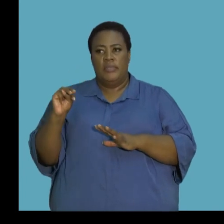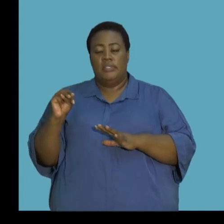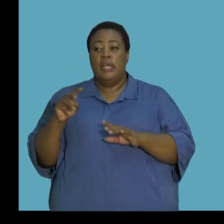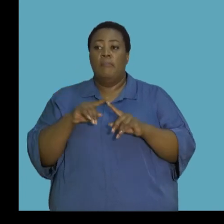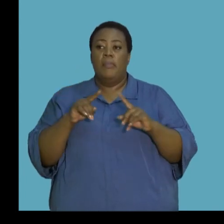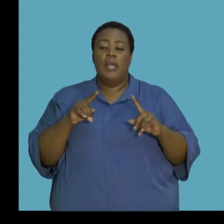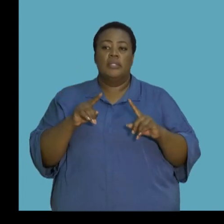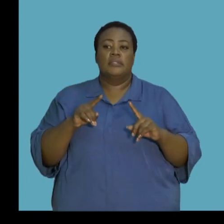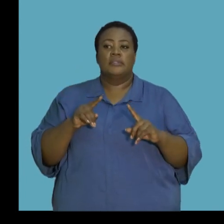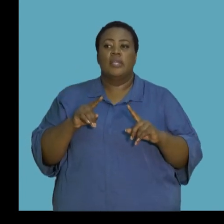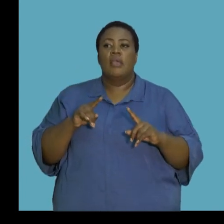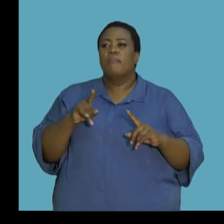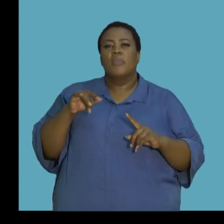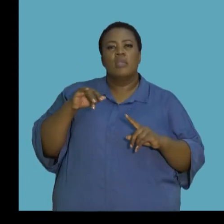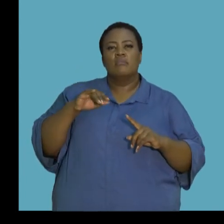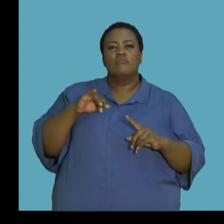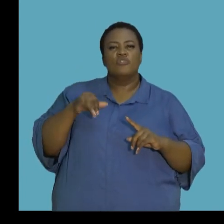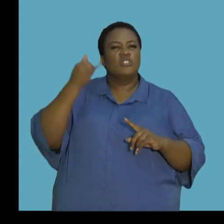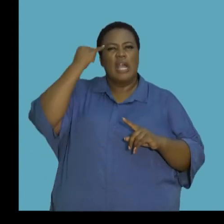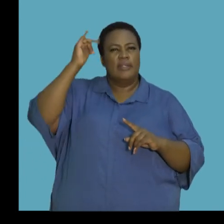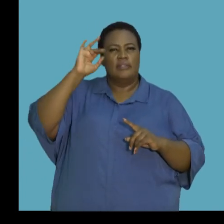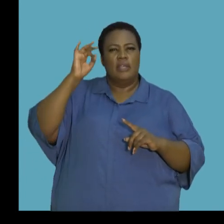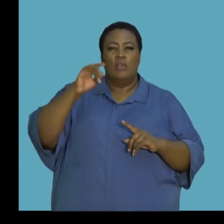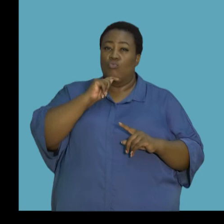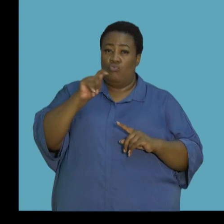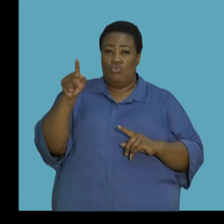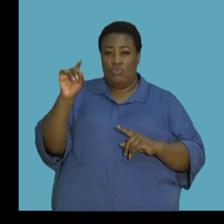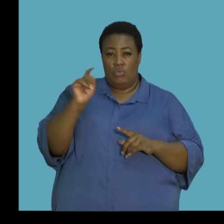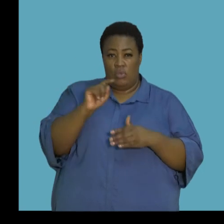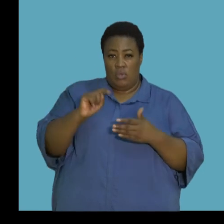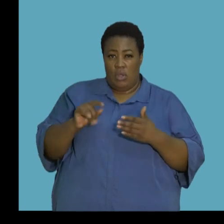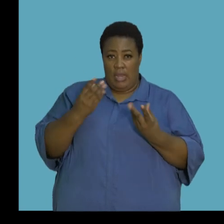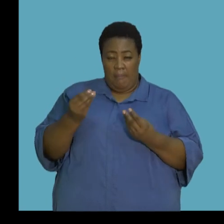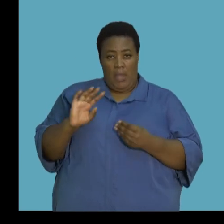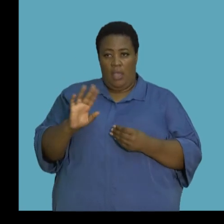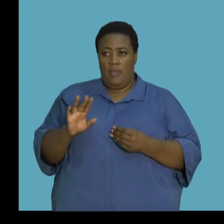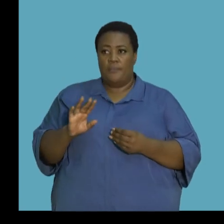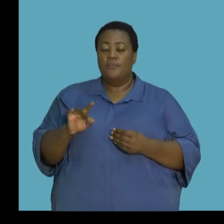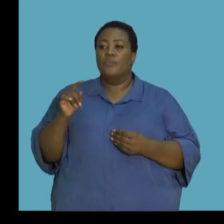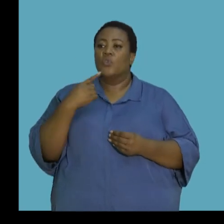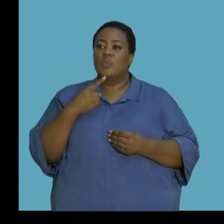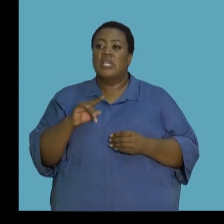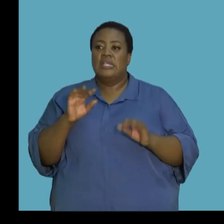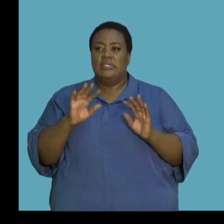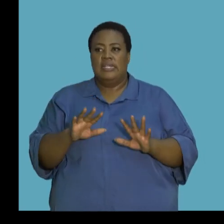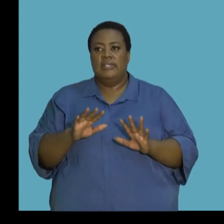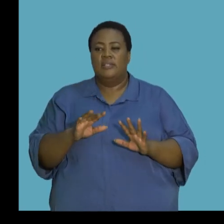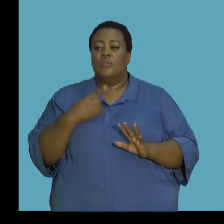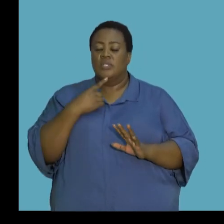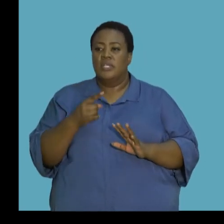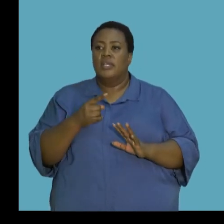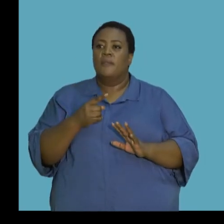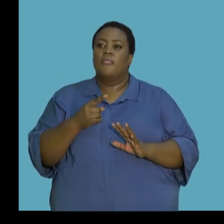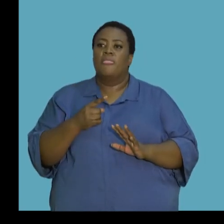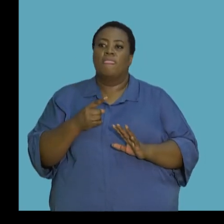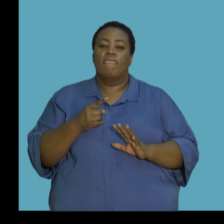5.10 centimeters, where the regular was, I'm just guessing this for now, 4.10. We can see that clearly